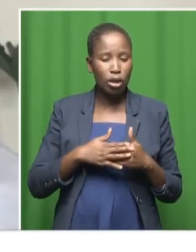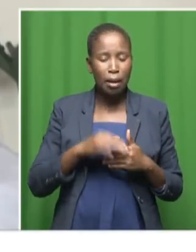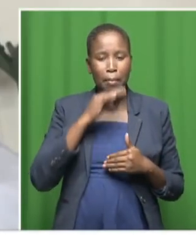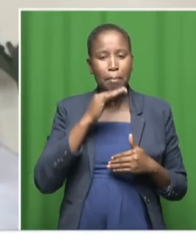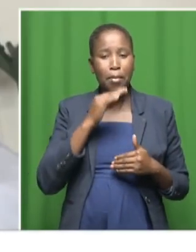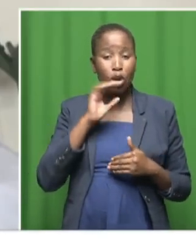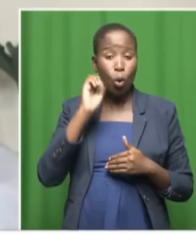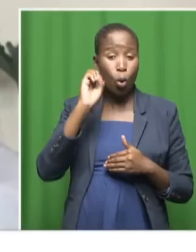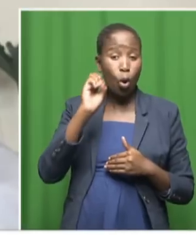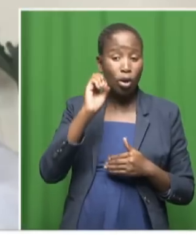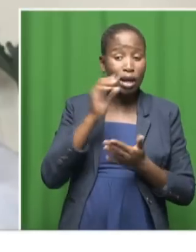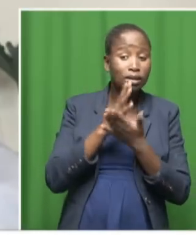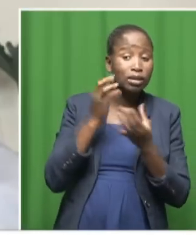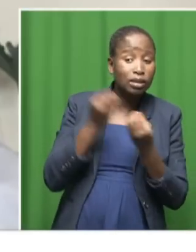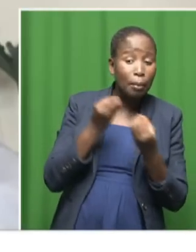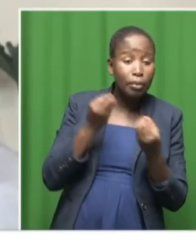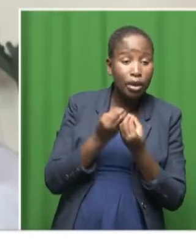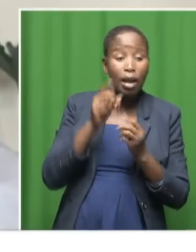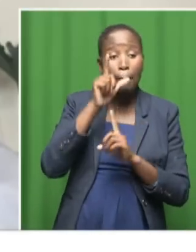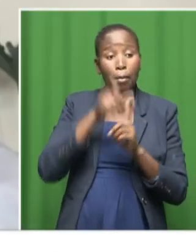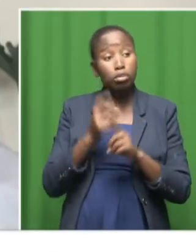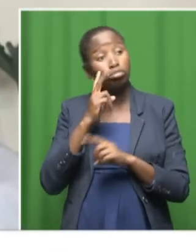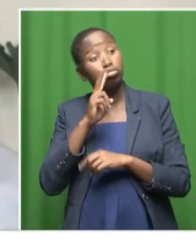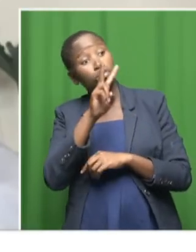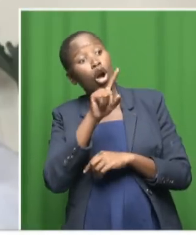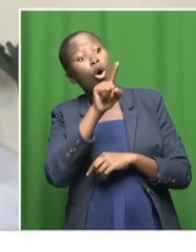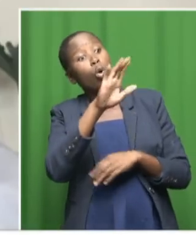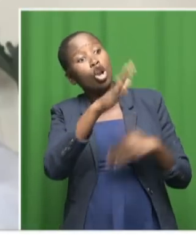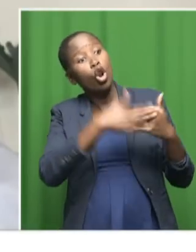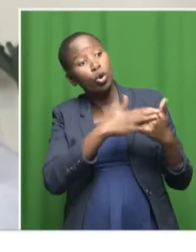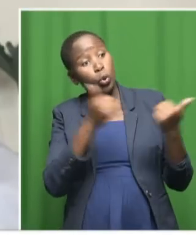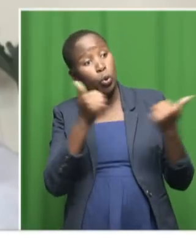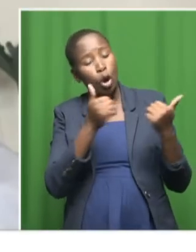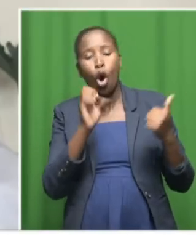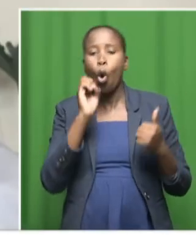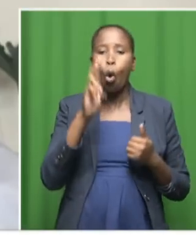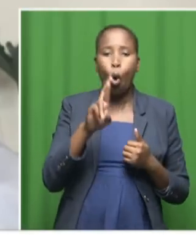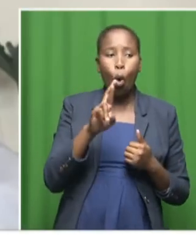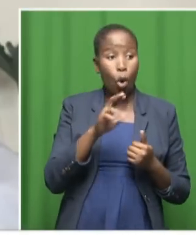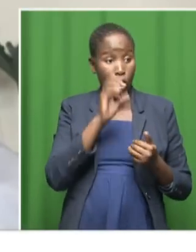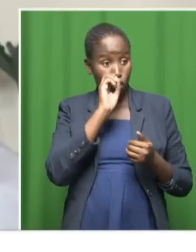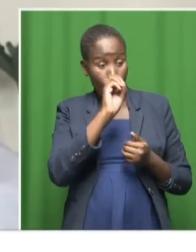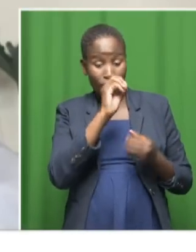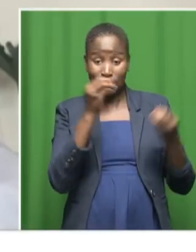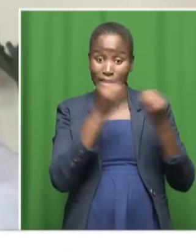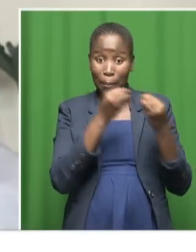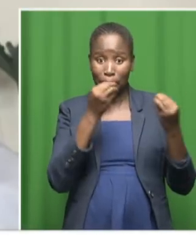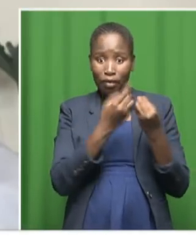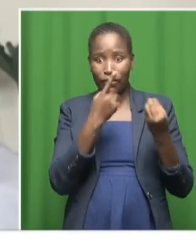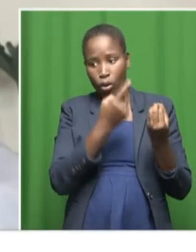there visible signage all over the beaches that have been closed? Or warning people not to get closer?